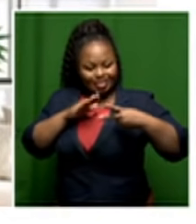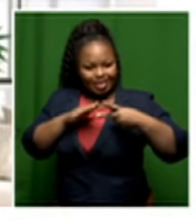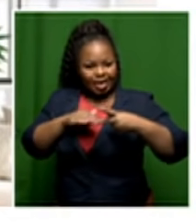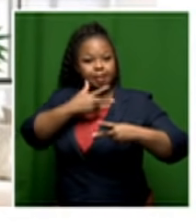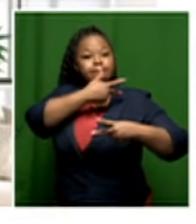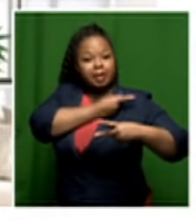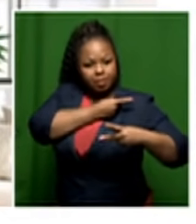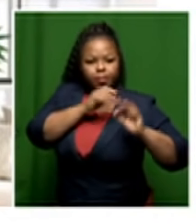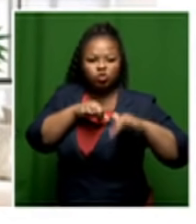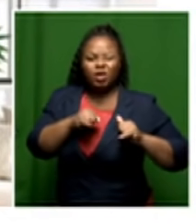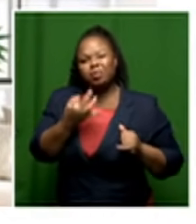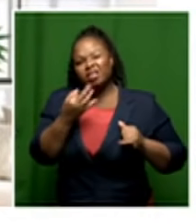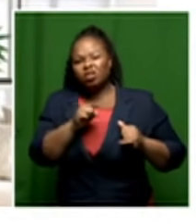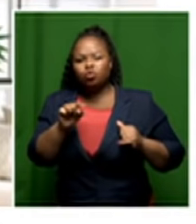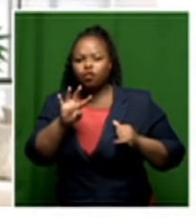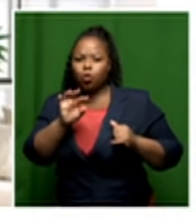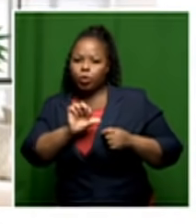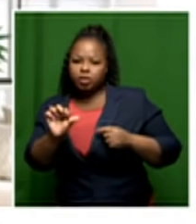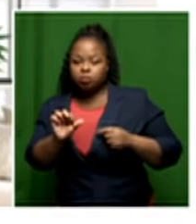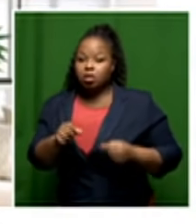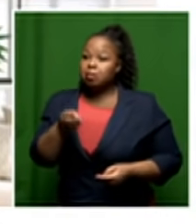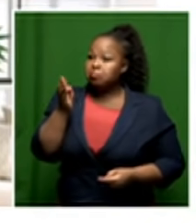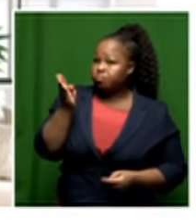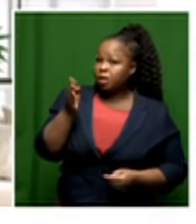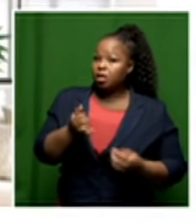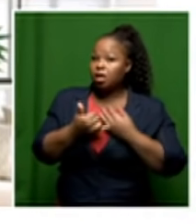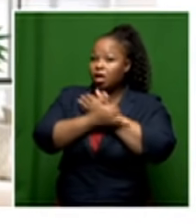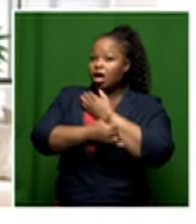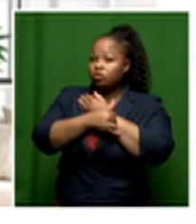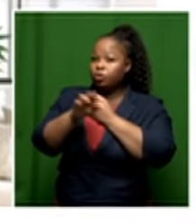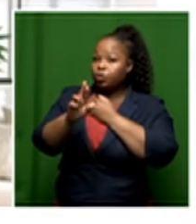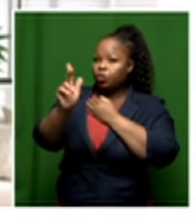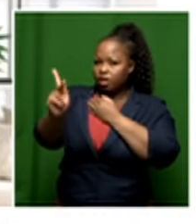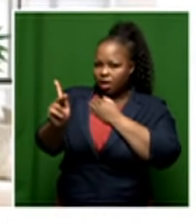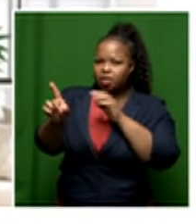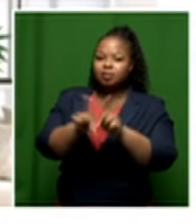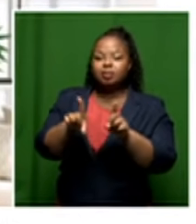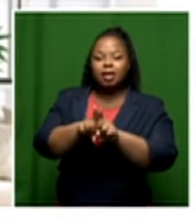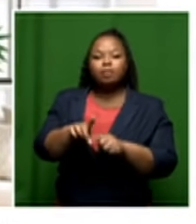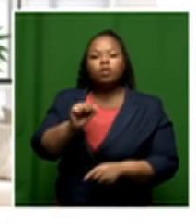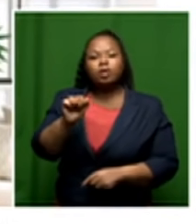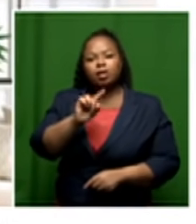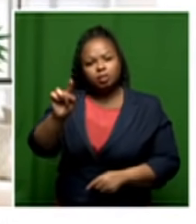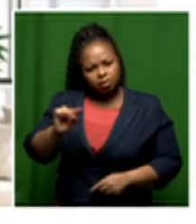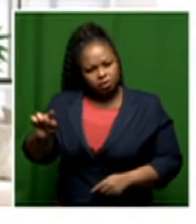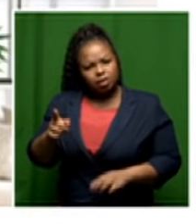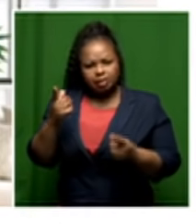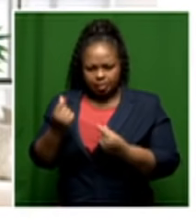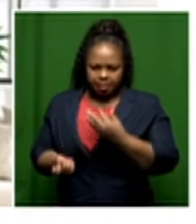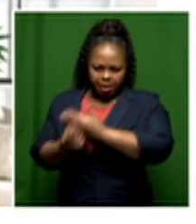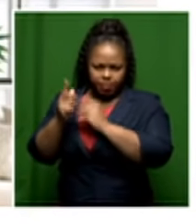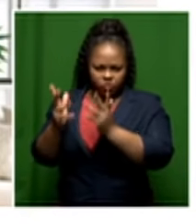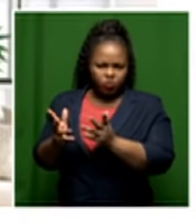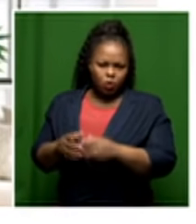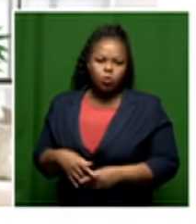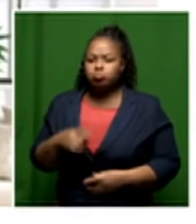the UK then also came in, and even with the AstraZeneca vaccine, and then they